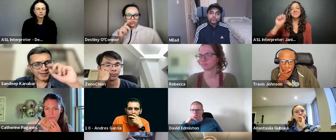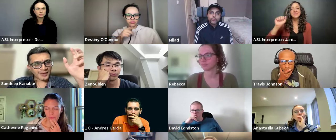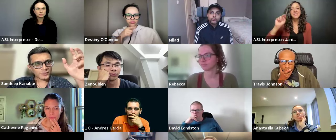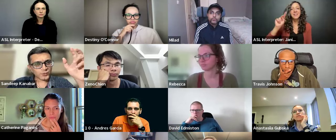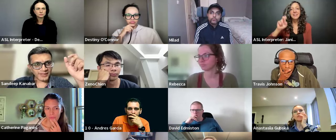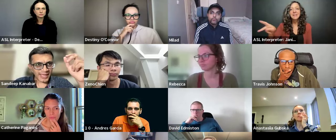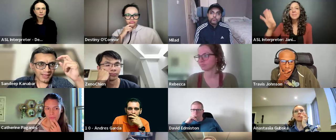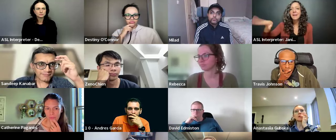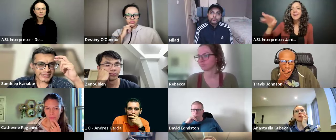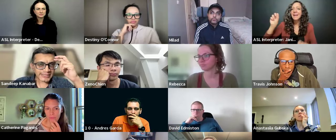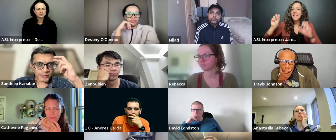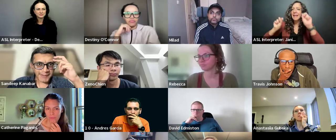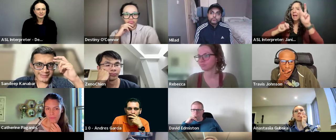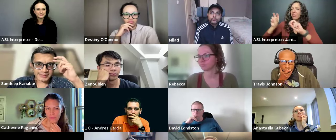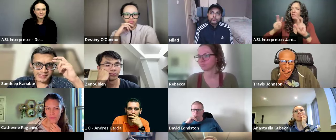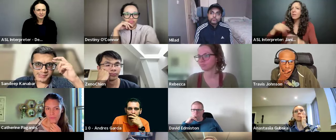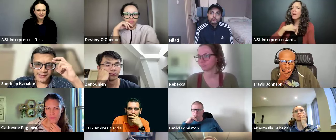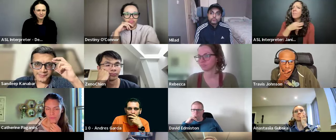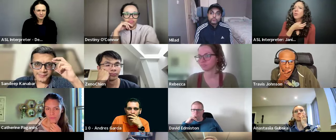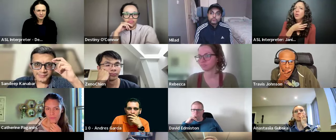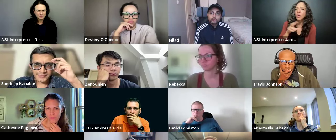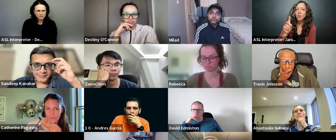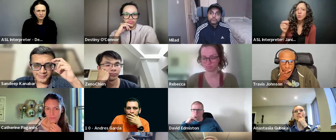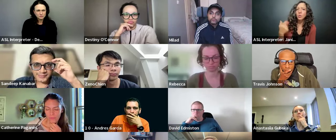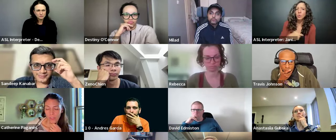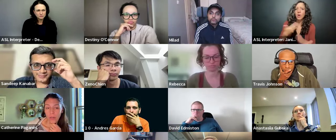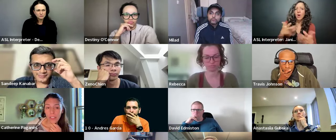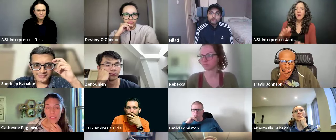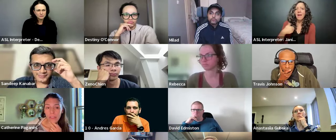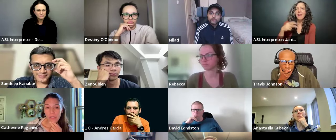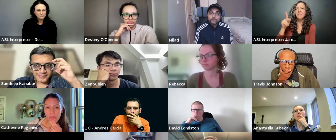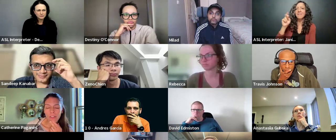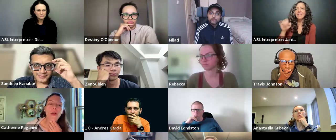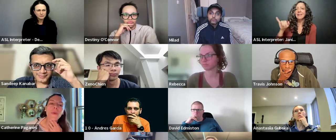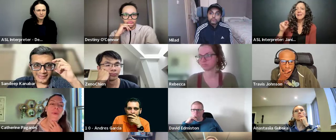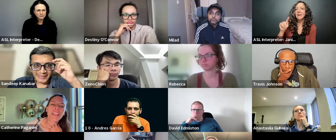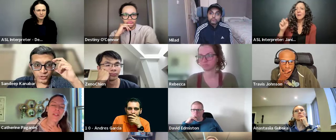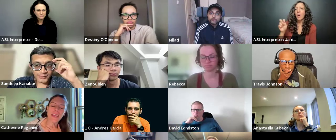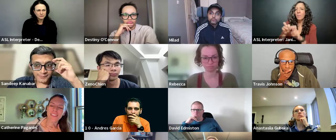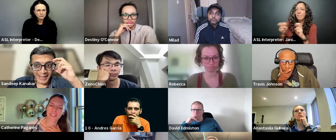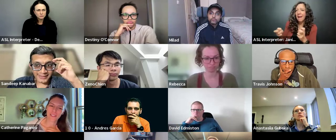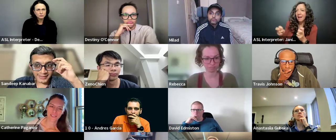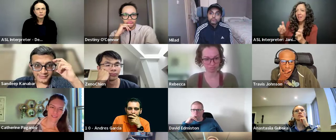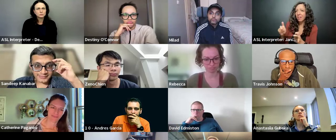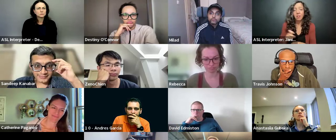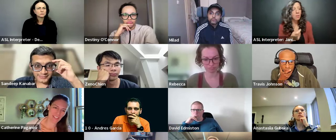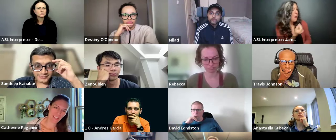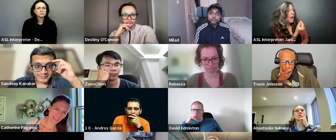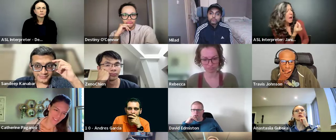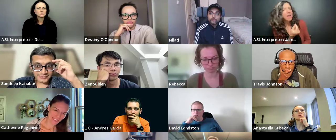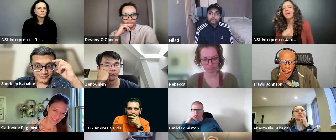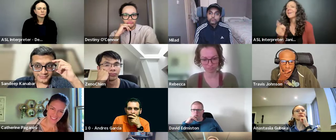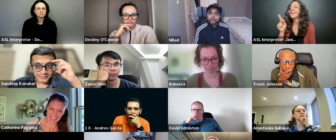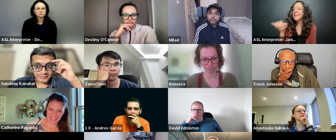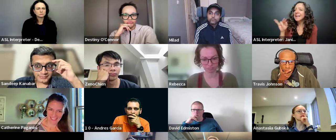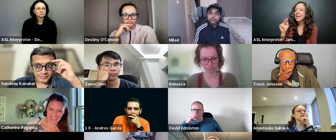Catherine, do we have a keynote panel this time? A what? No, a keynote panel. Keynote panel.